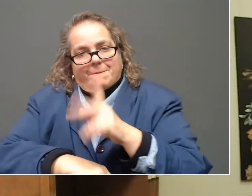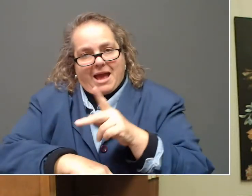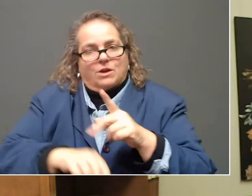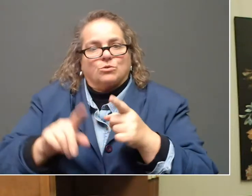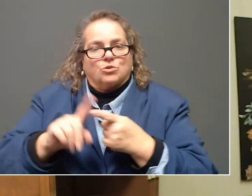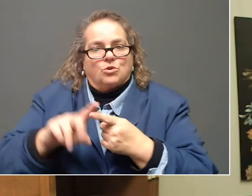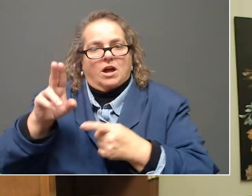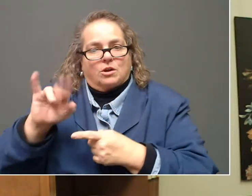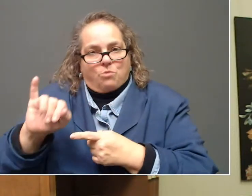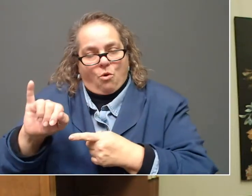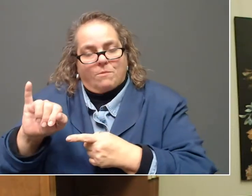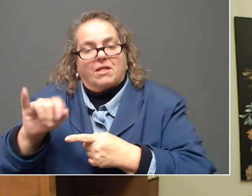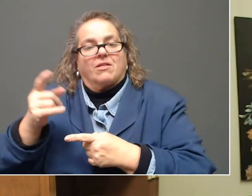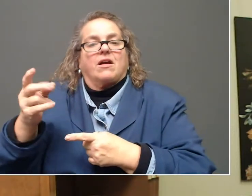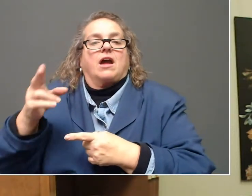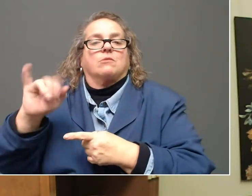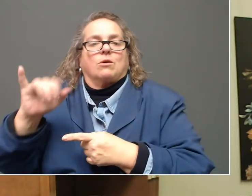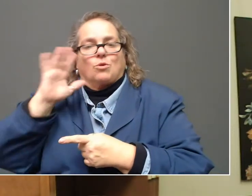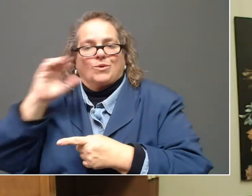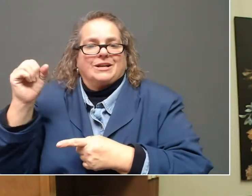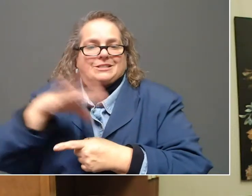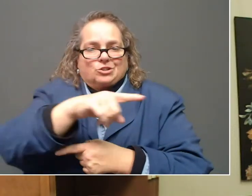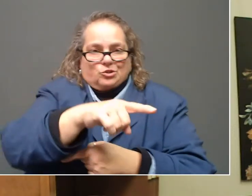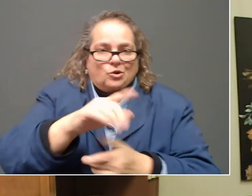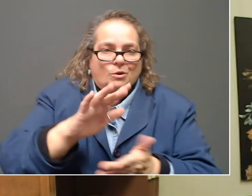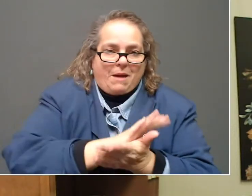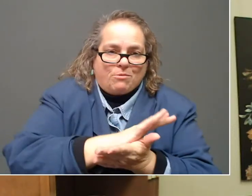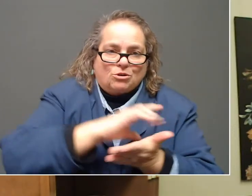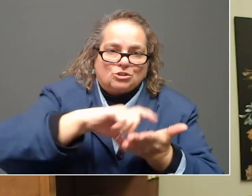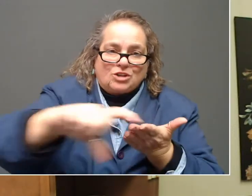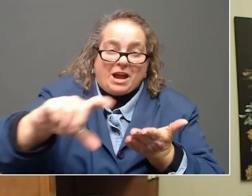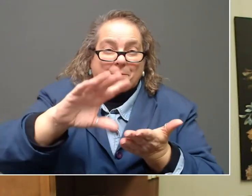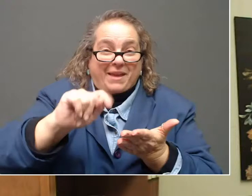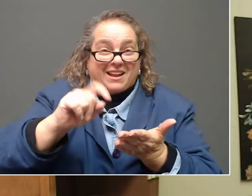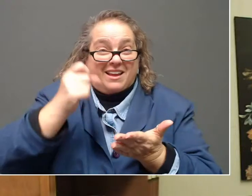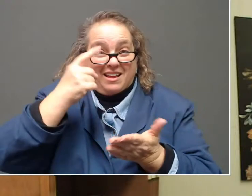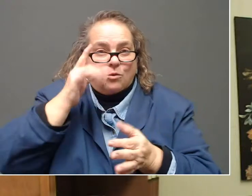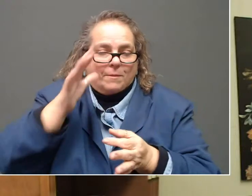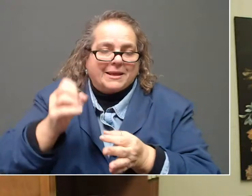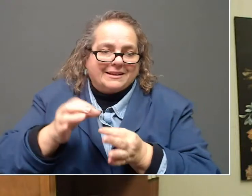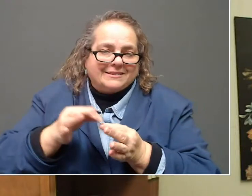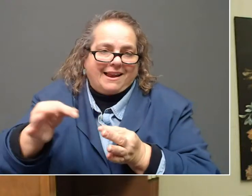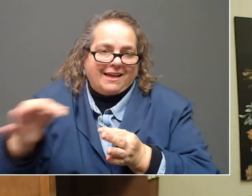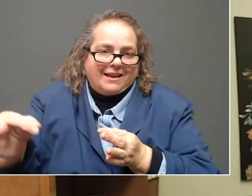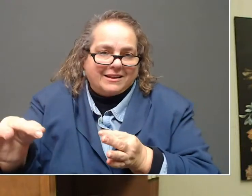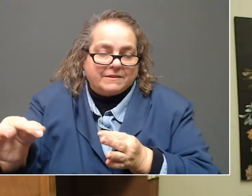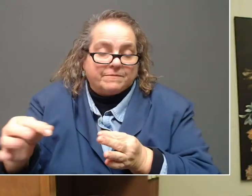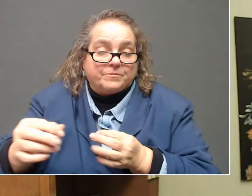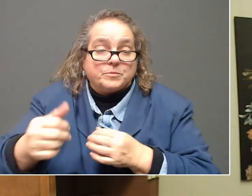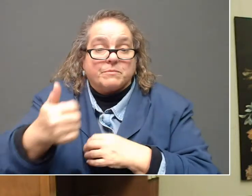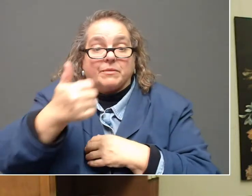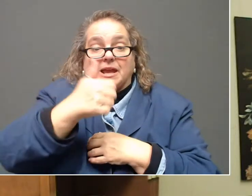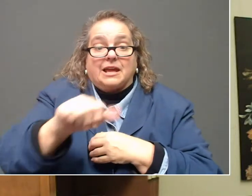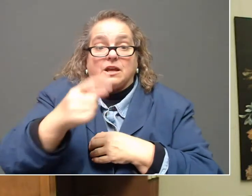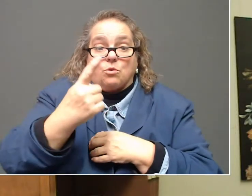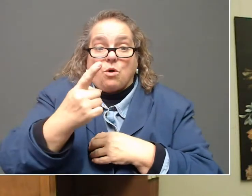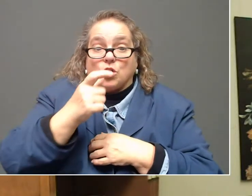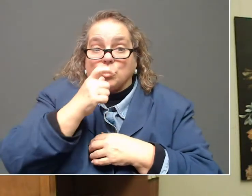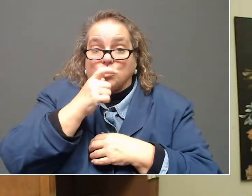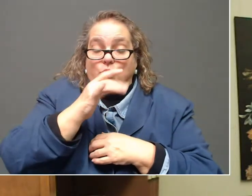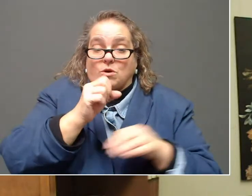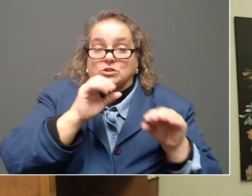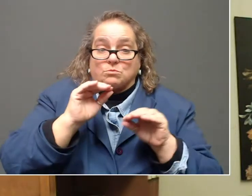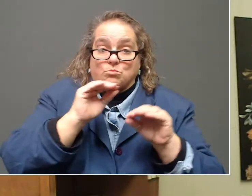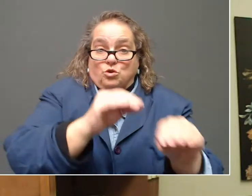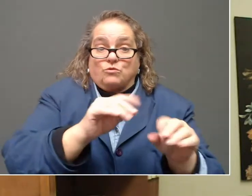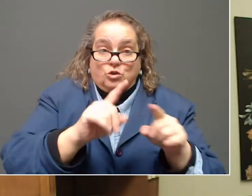were automatically moved over to paper checks. So your benefits until the new card system is ready to